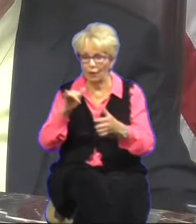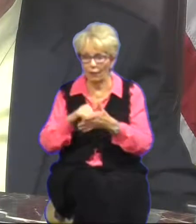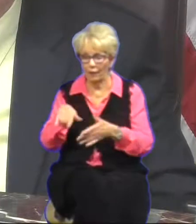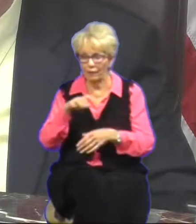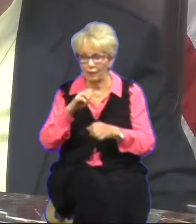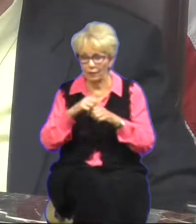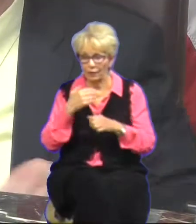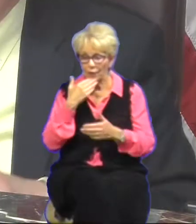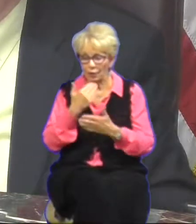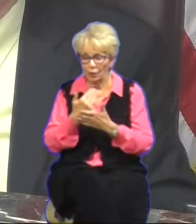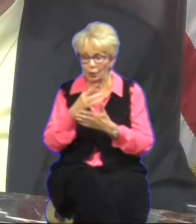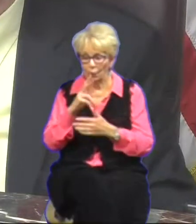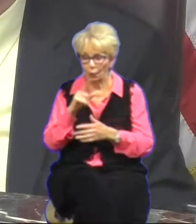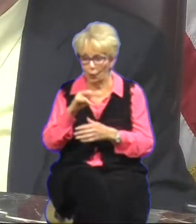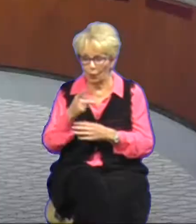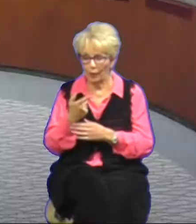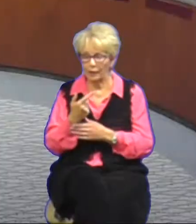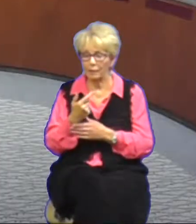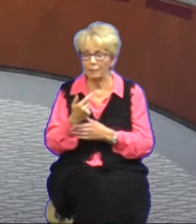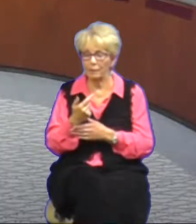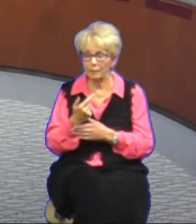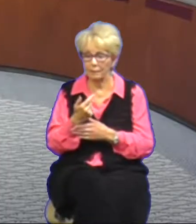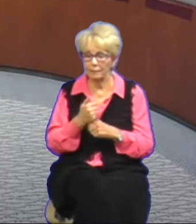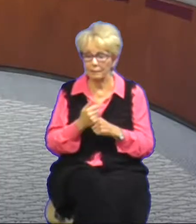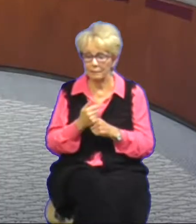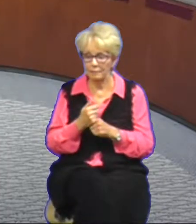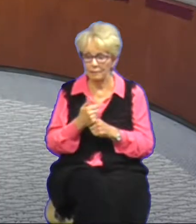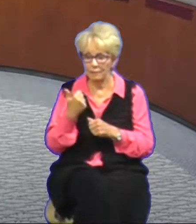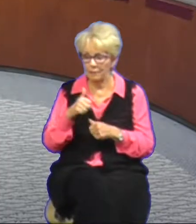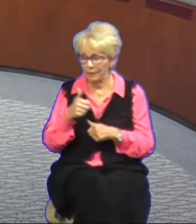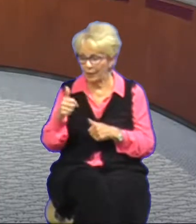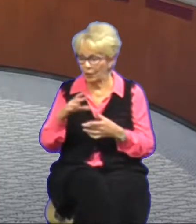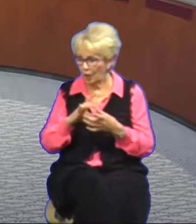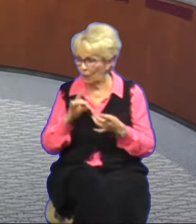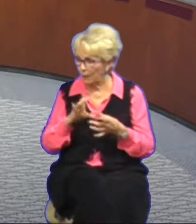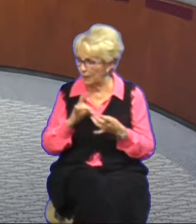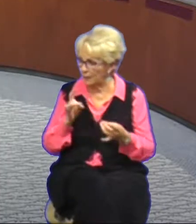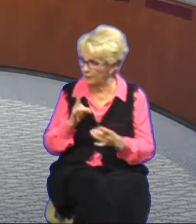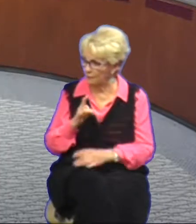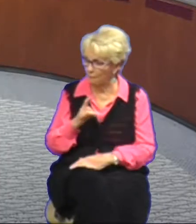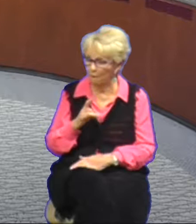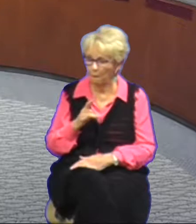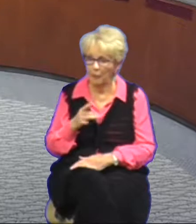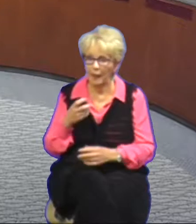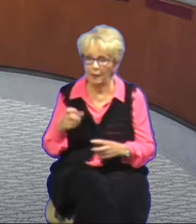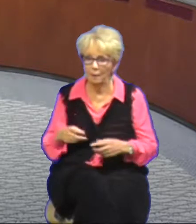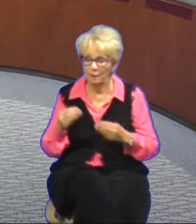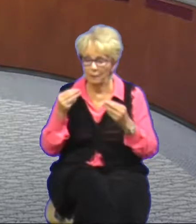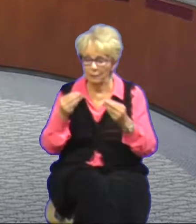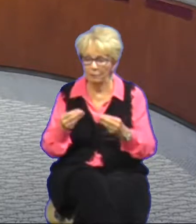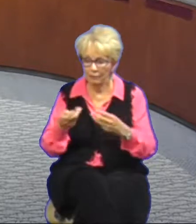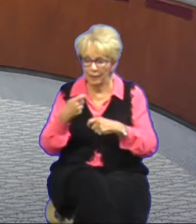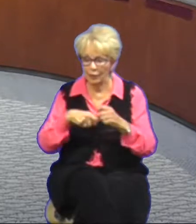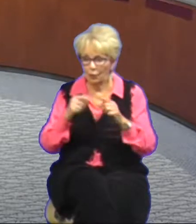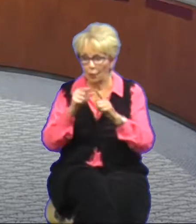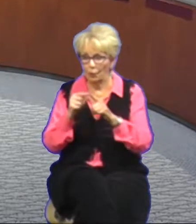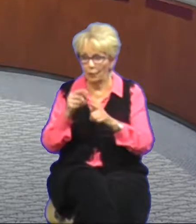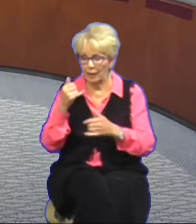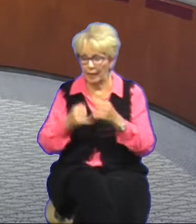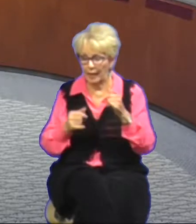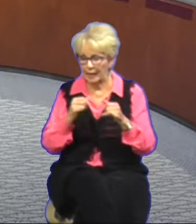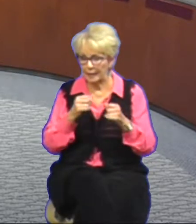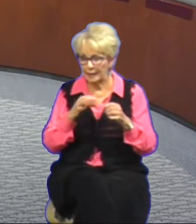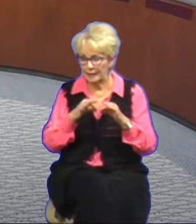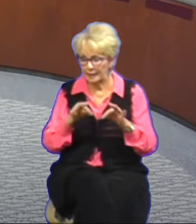gotten a favorable ruling recently. Any other comments? Chris, you made a motion. I know we changed the wording of the last sentence. And